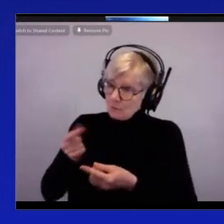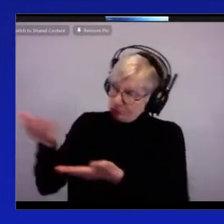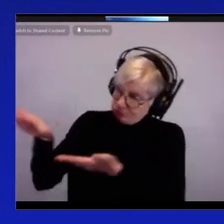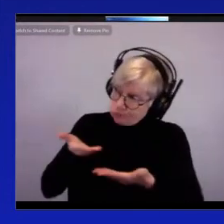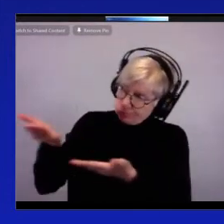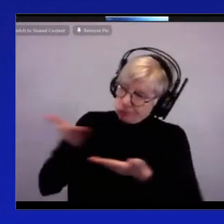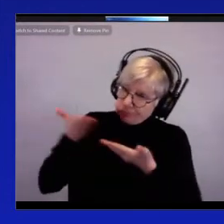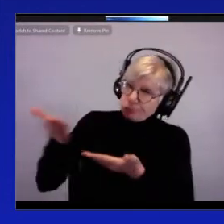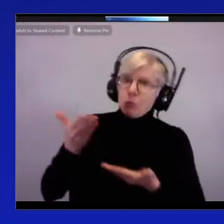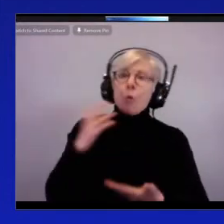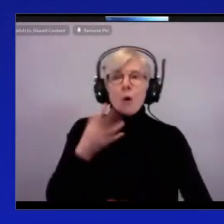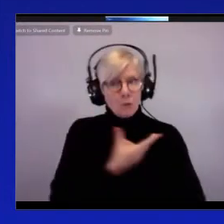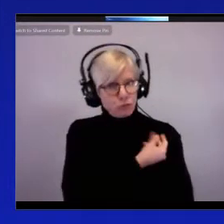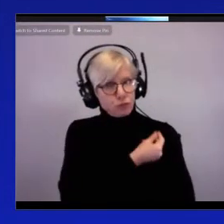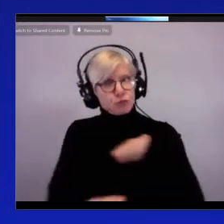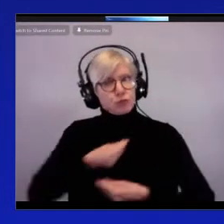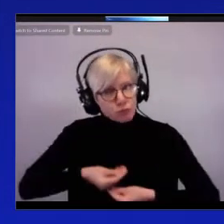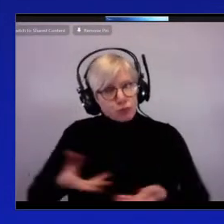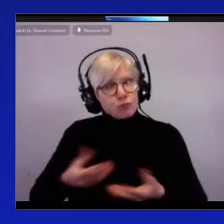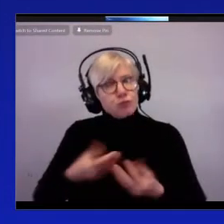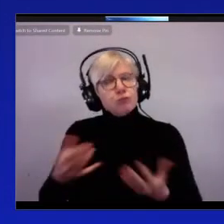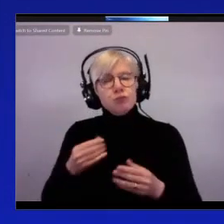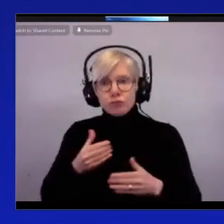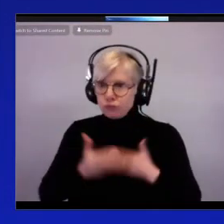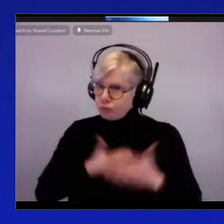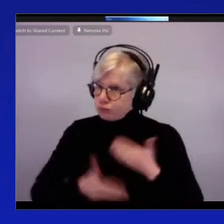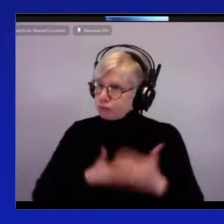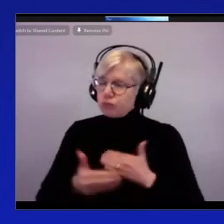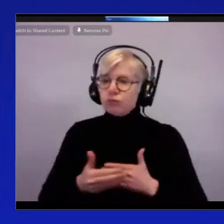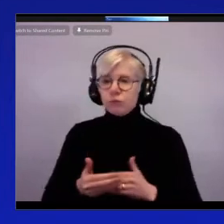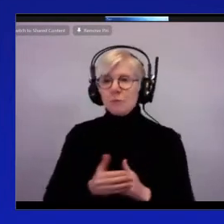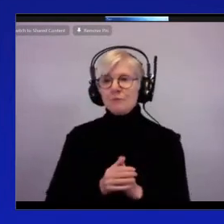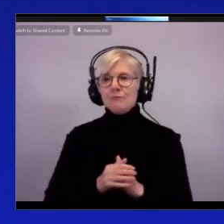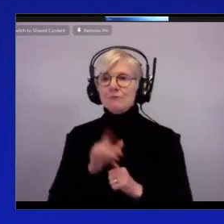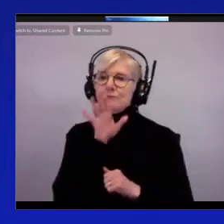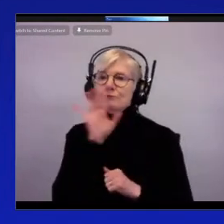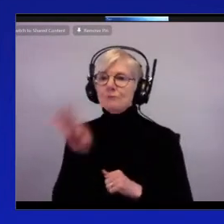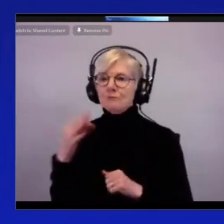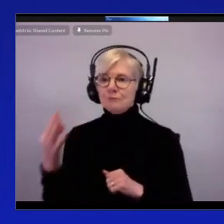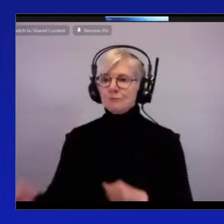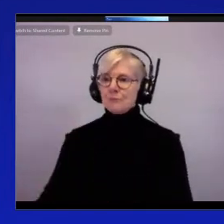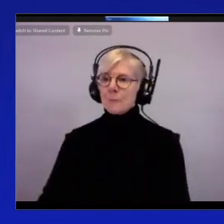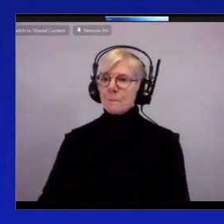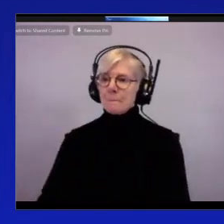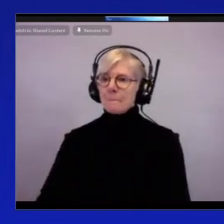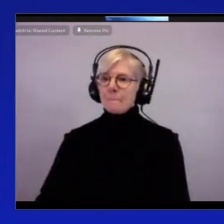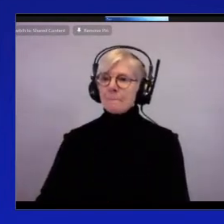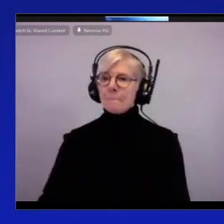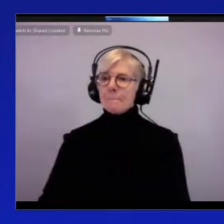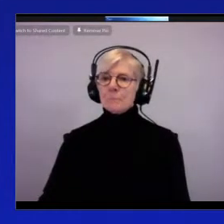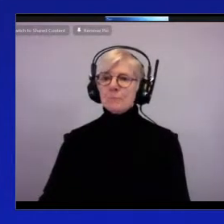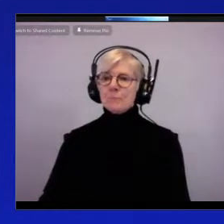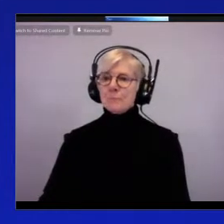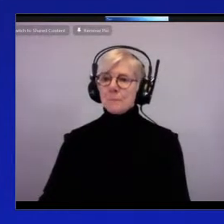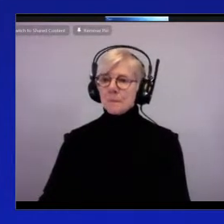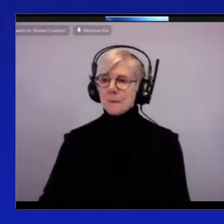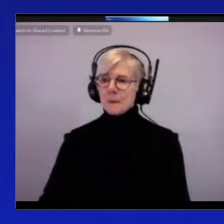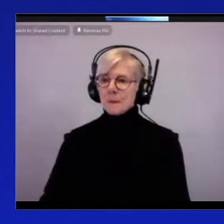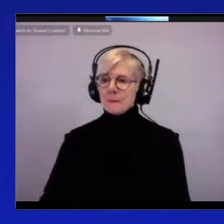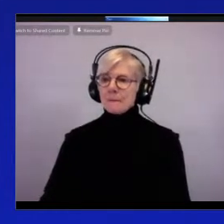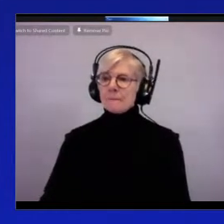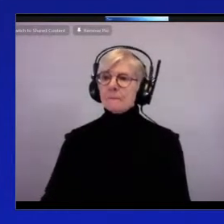Ville continue d'étudier toutes les options visant à accélérer notre capacité à vacciner les résidents au cours des prochains mois,